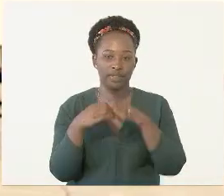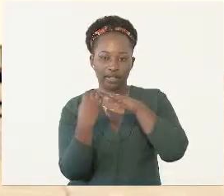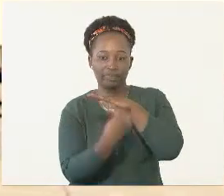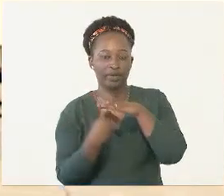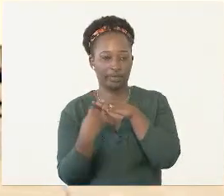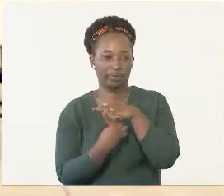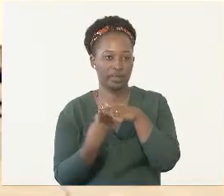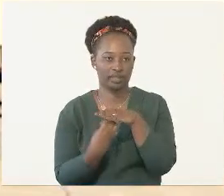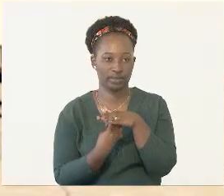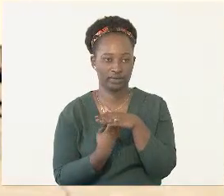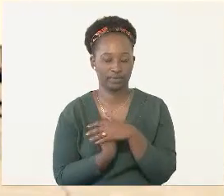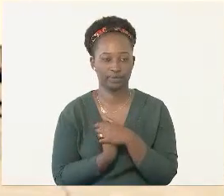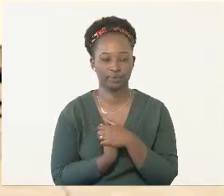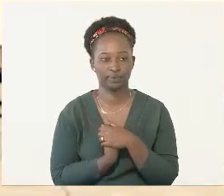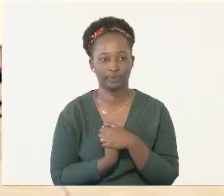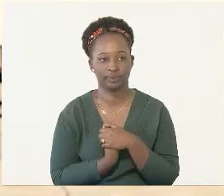environment